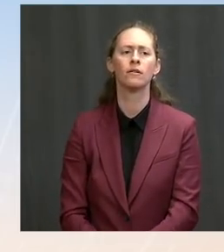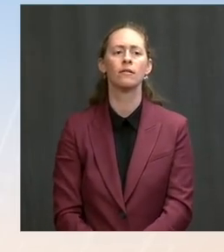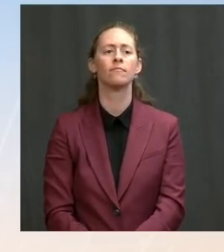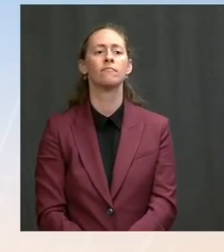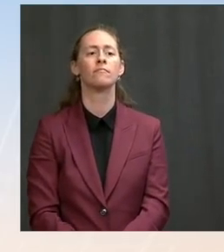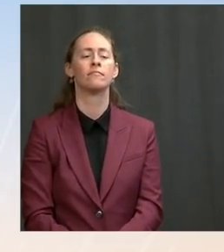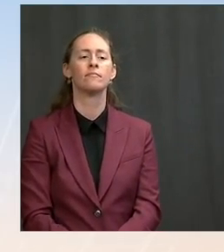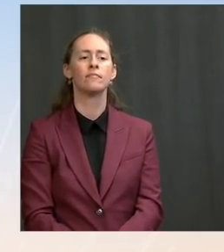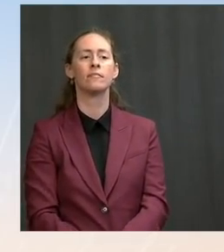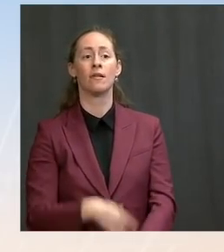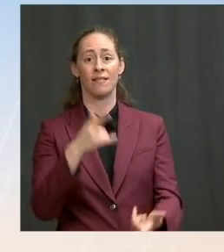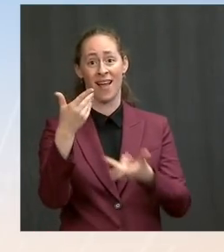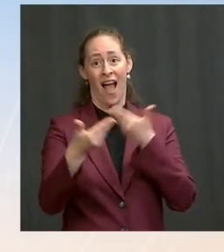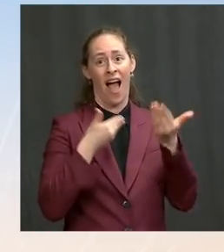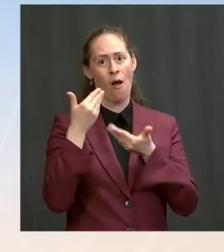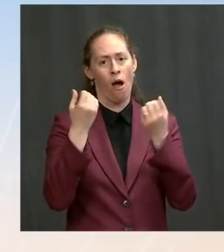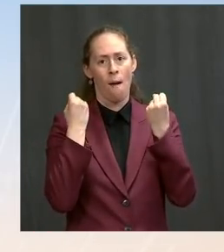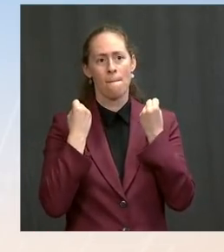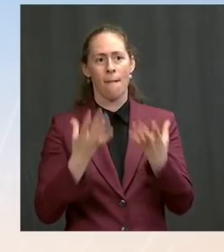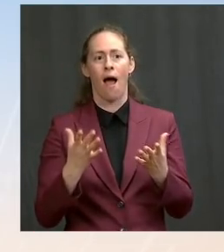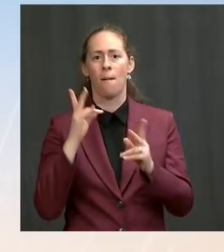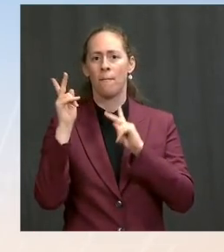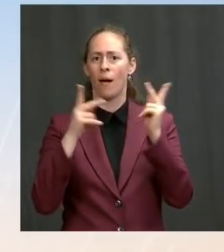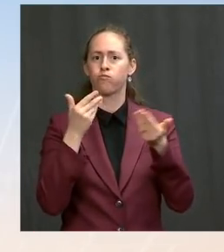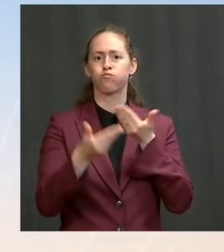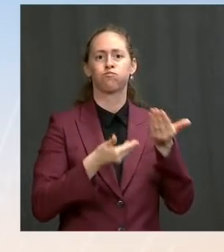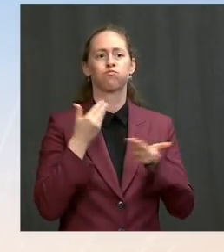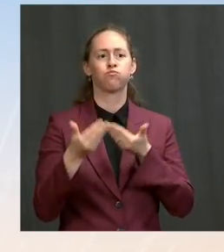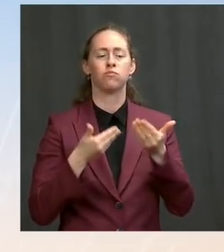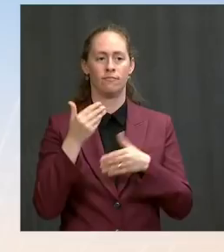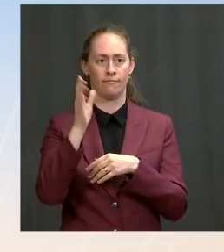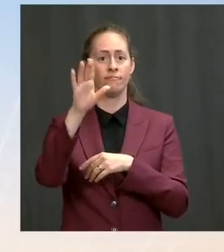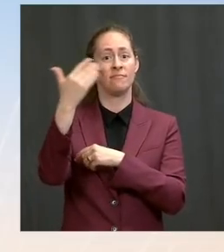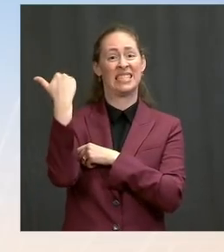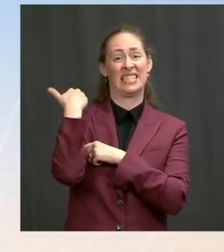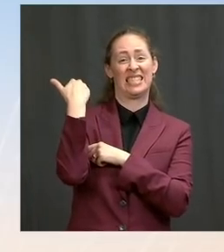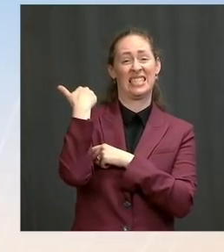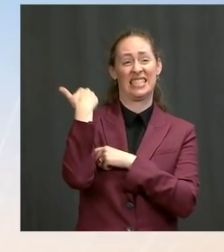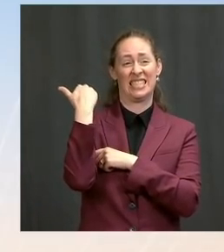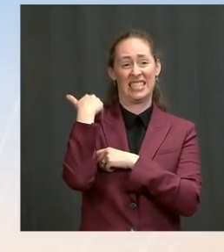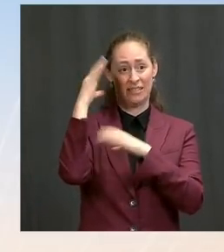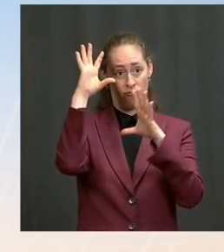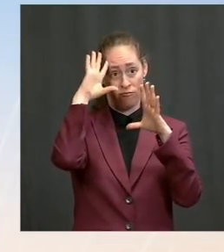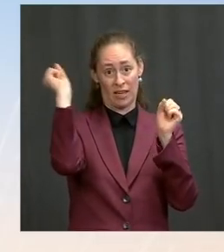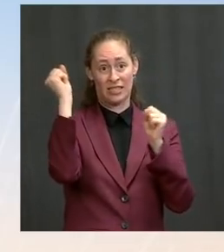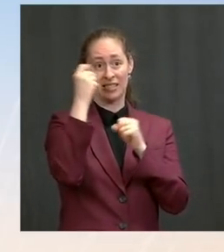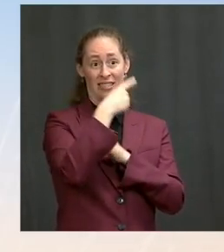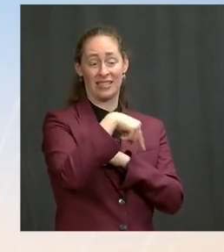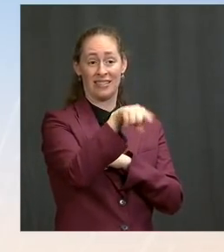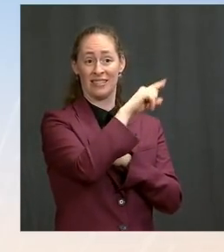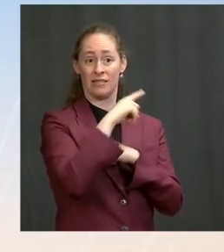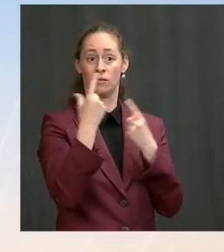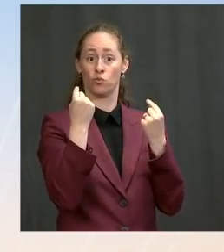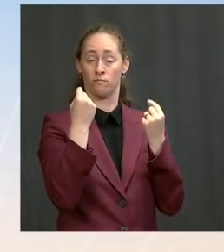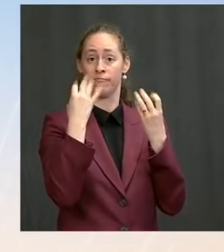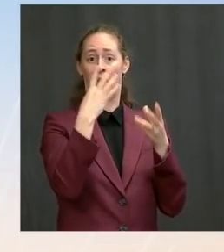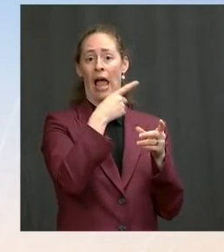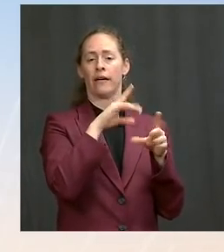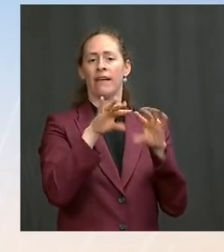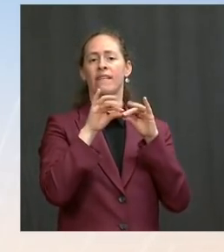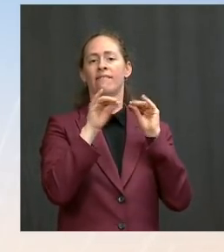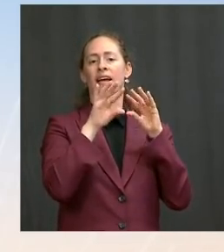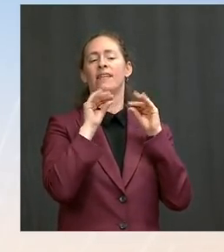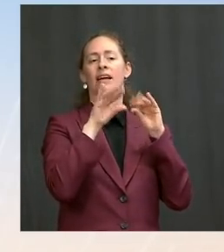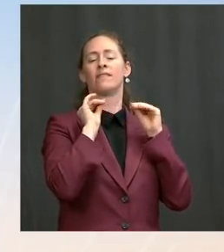lot of people lead the agency during the previous administration. What we want to do is continue to build on our scientific integrity, our ability